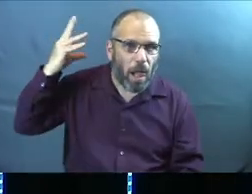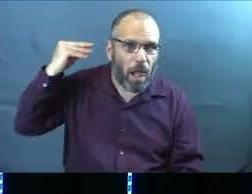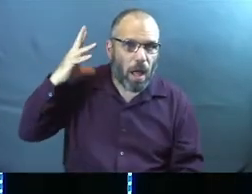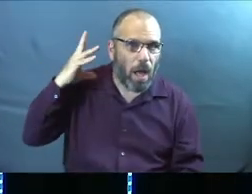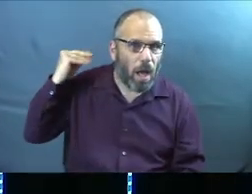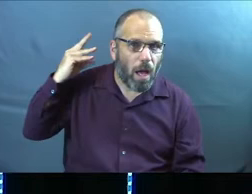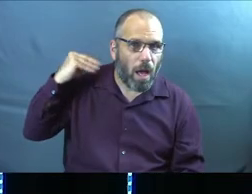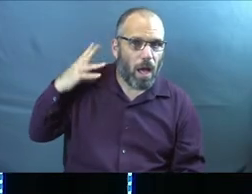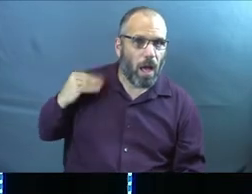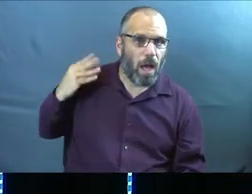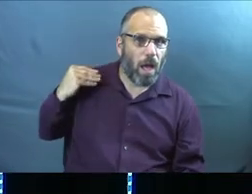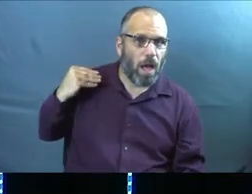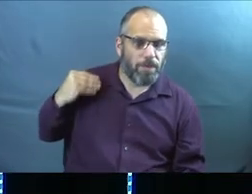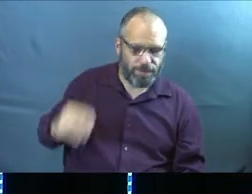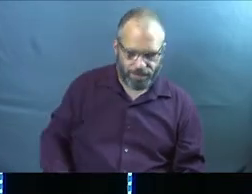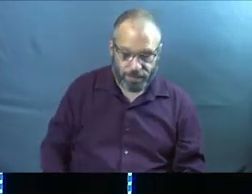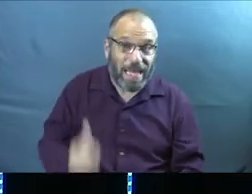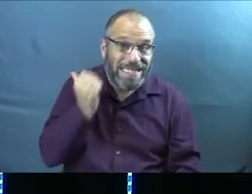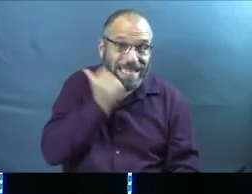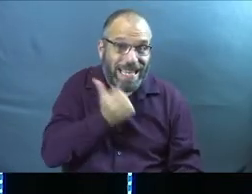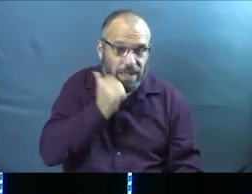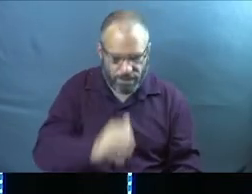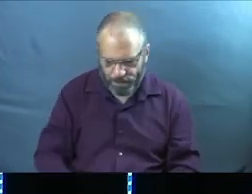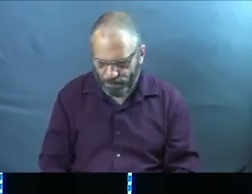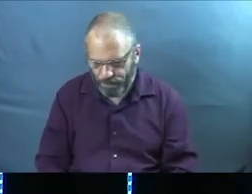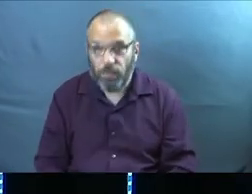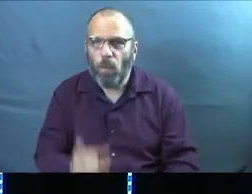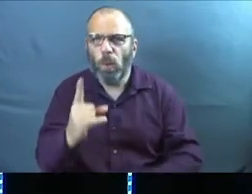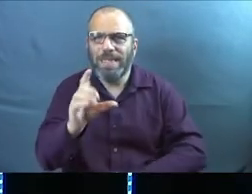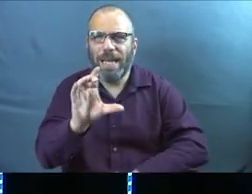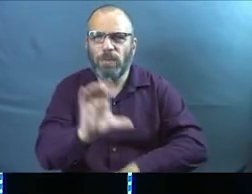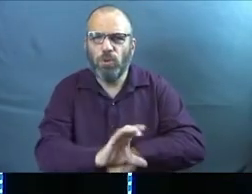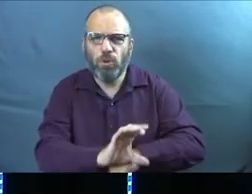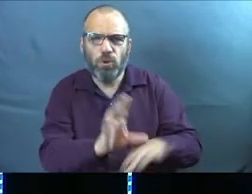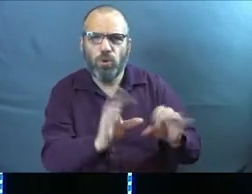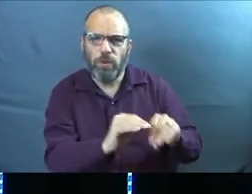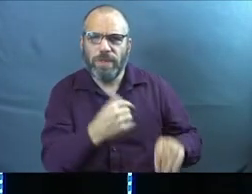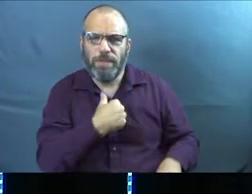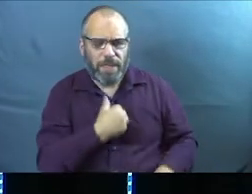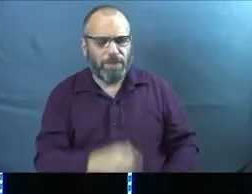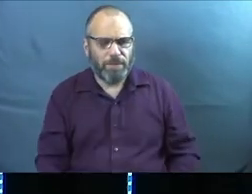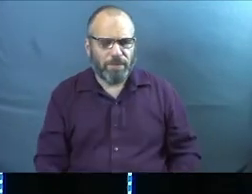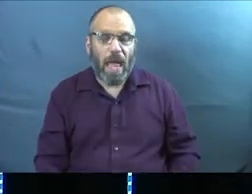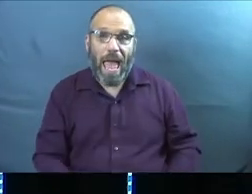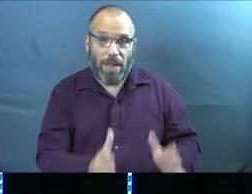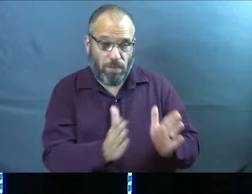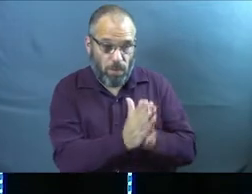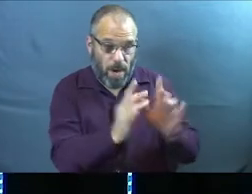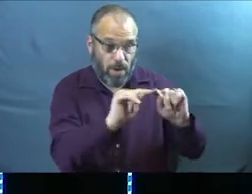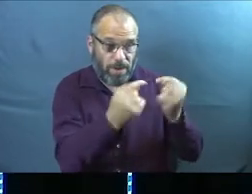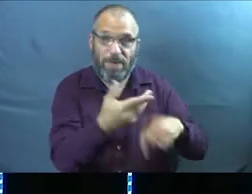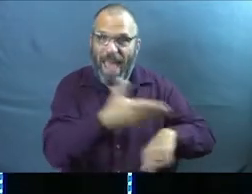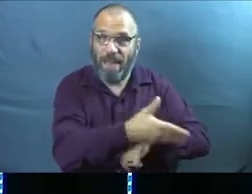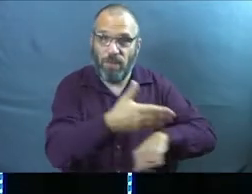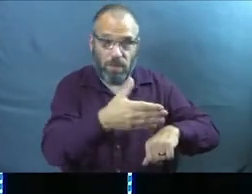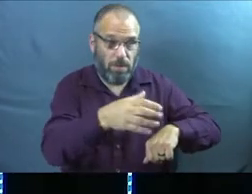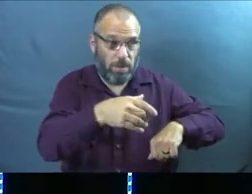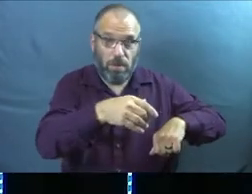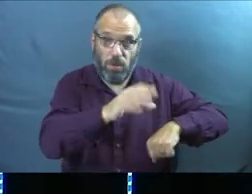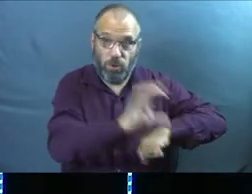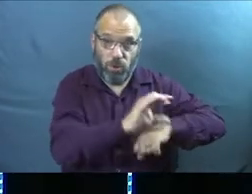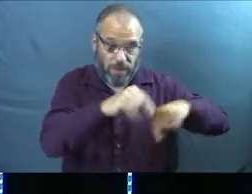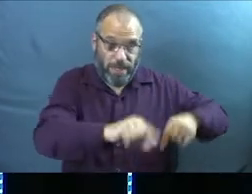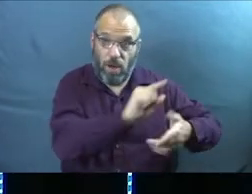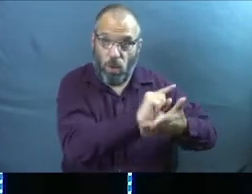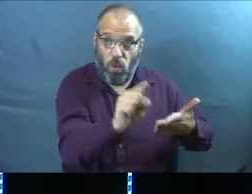I was at a church service one time, and we did prayer team afterward. We do prayer team after our